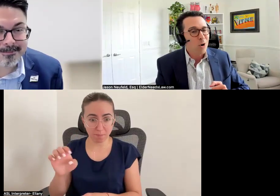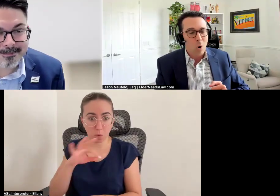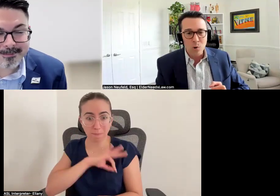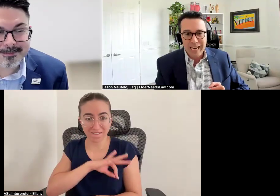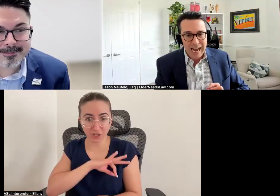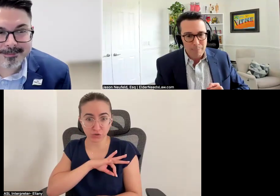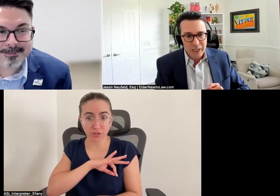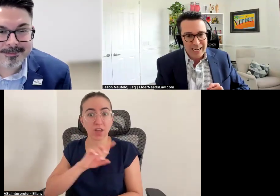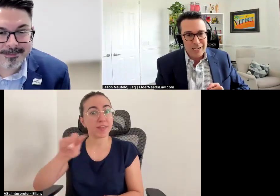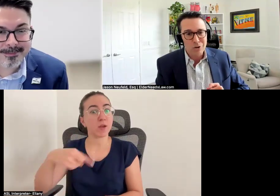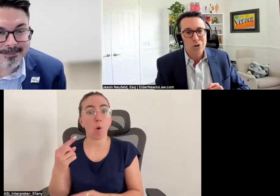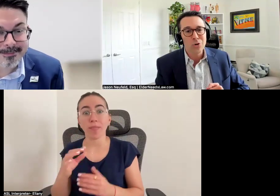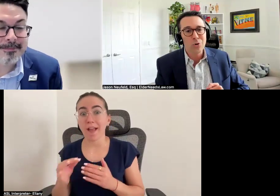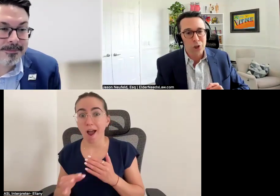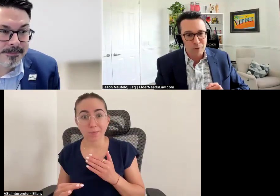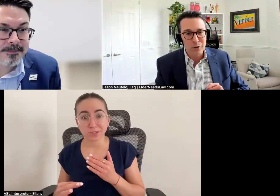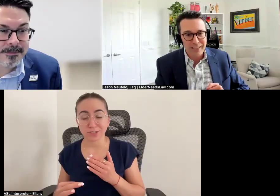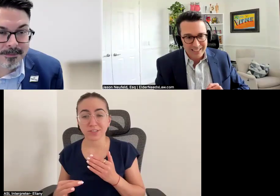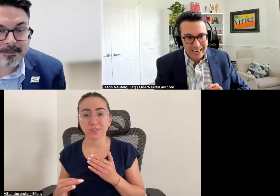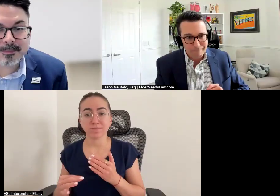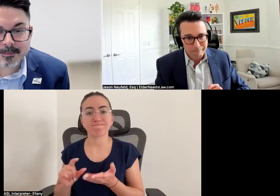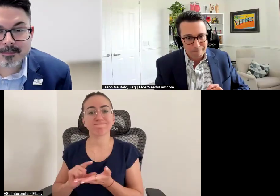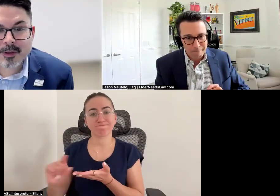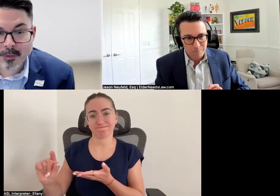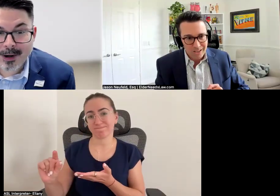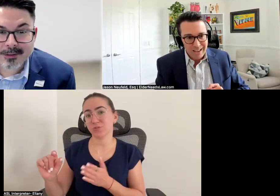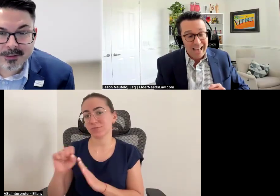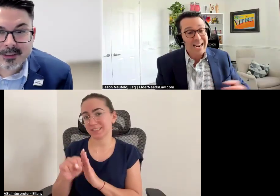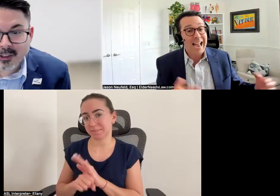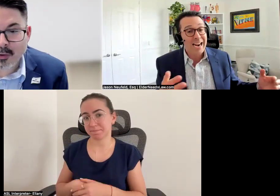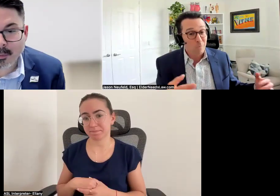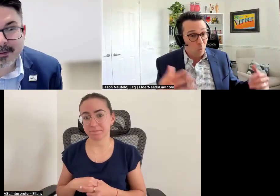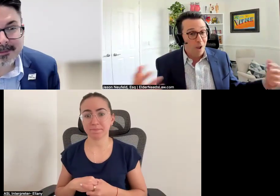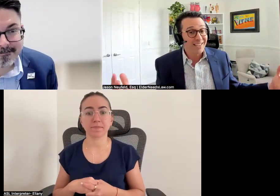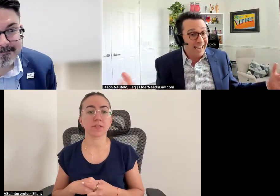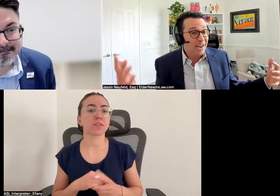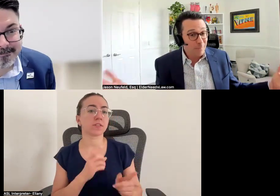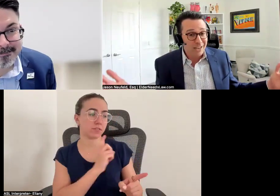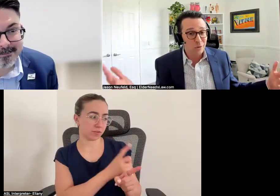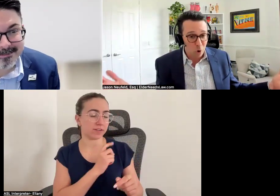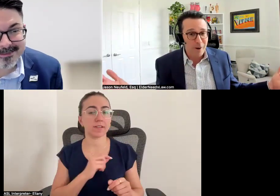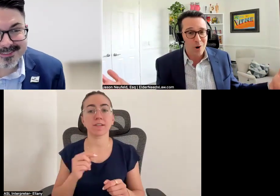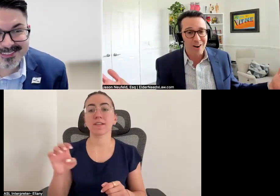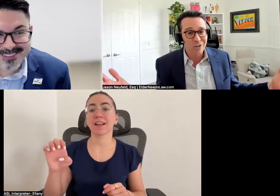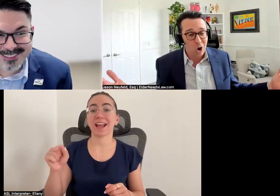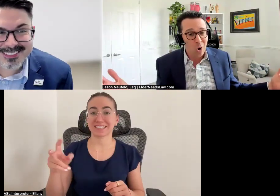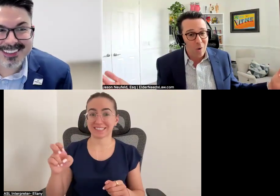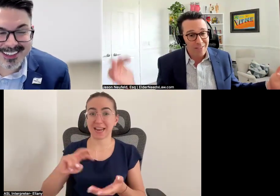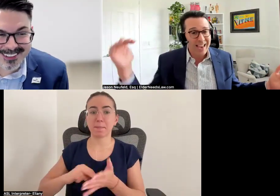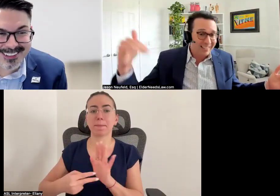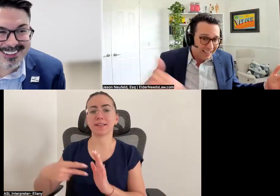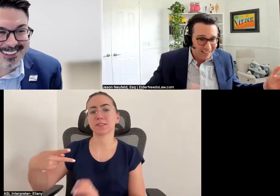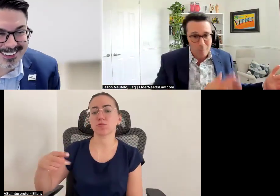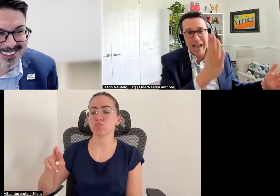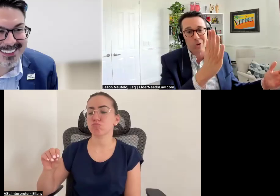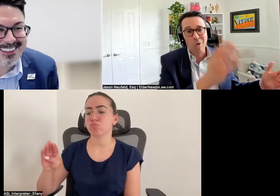then your only option is to distribute to the estate. Correct. And again, estate means probate court. So I